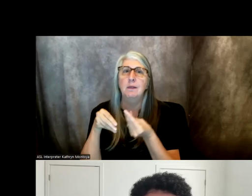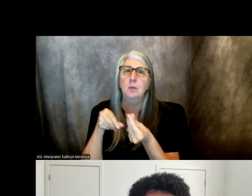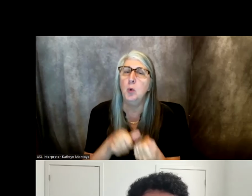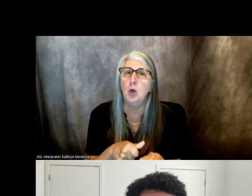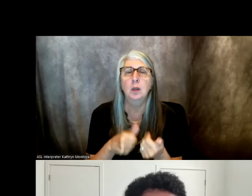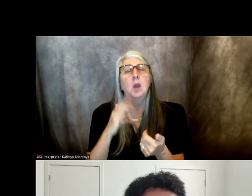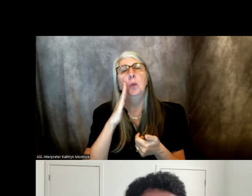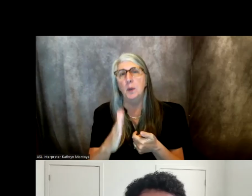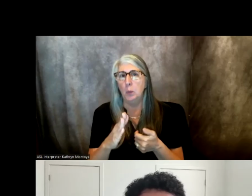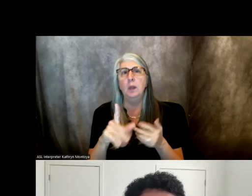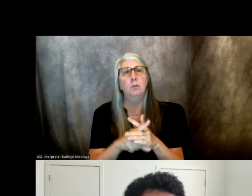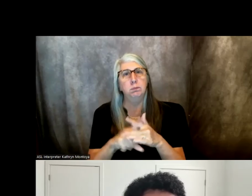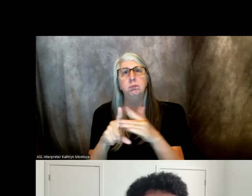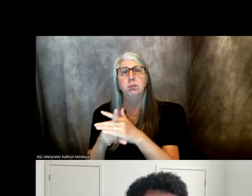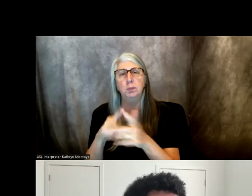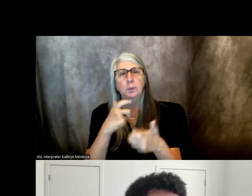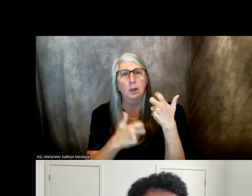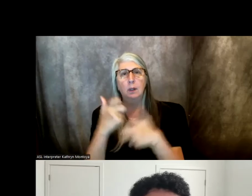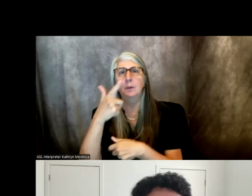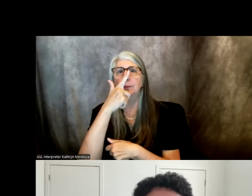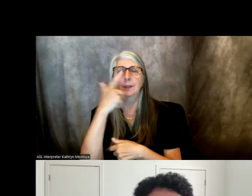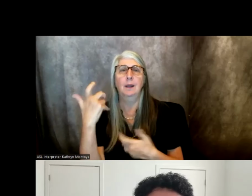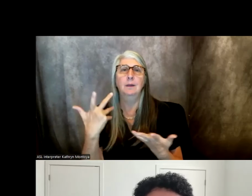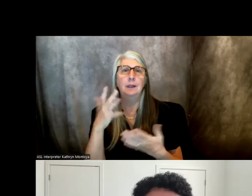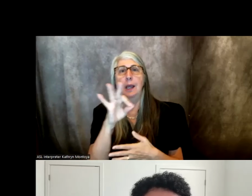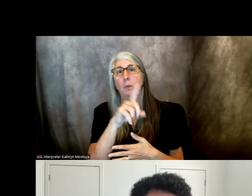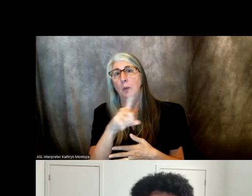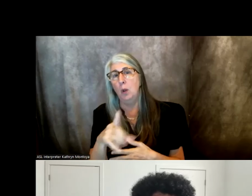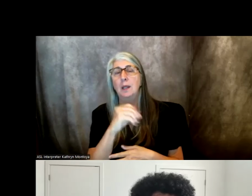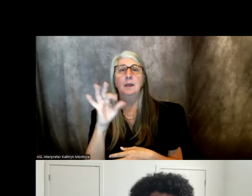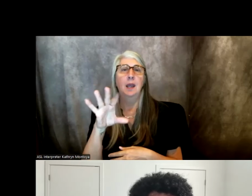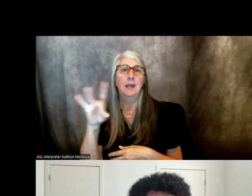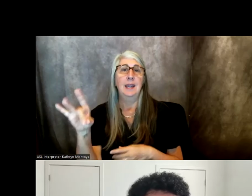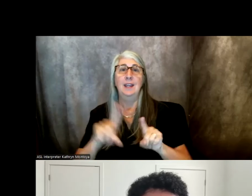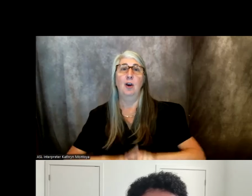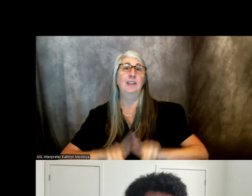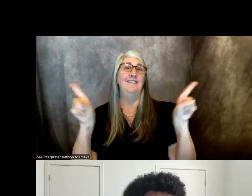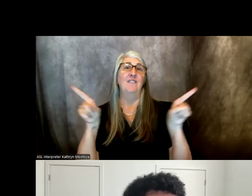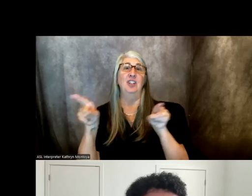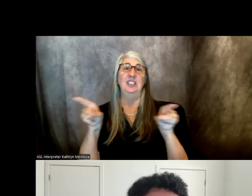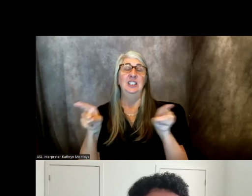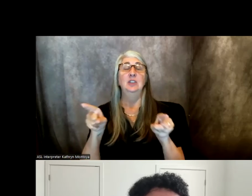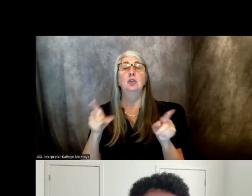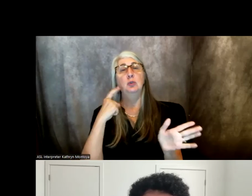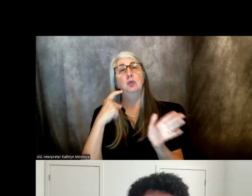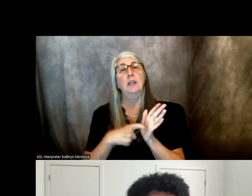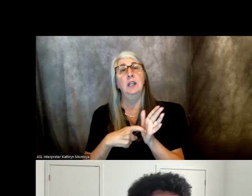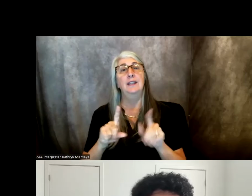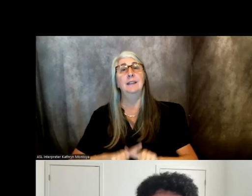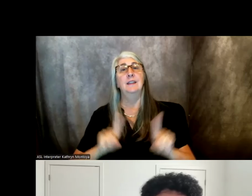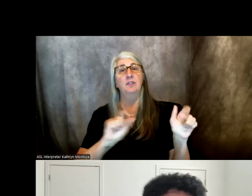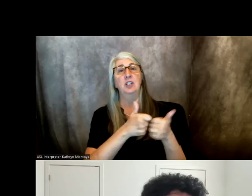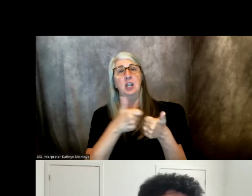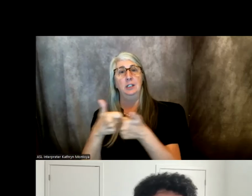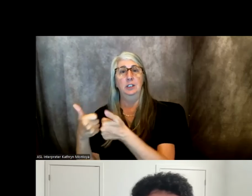these things that are somewhat unavoidable because 911 and 988 are fundamentally different. And so just acknowledging those challenges. There's so